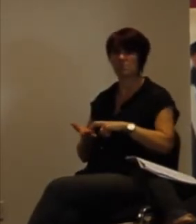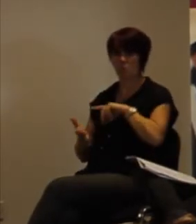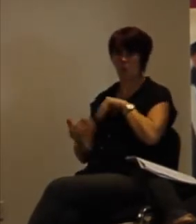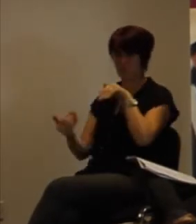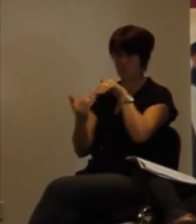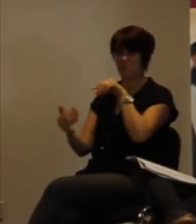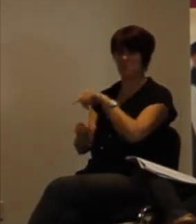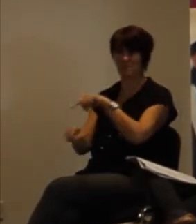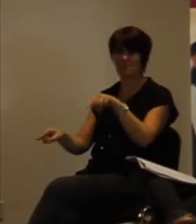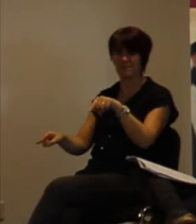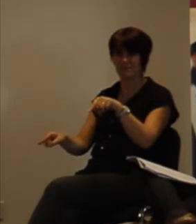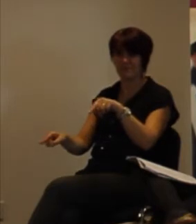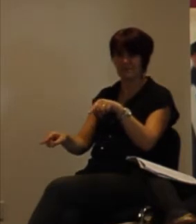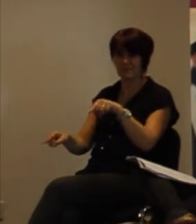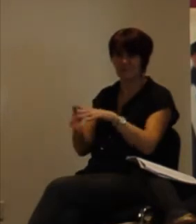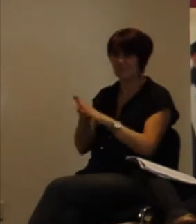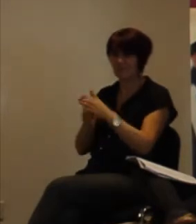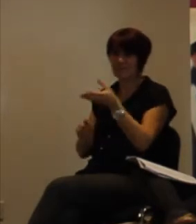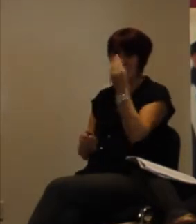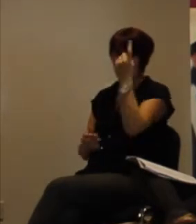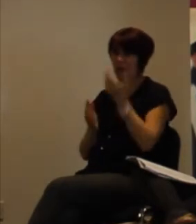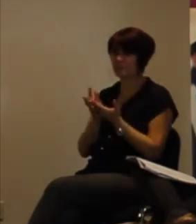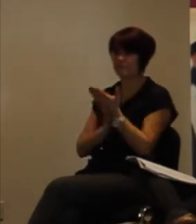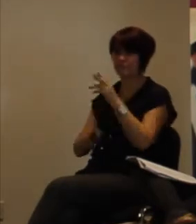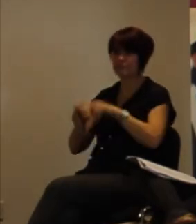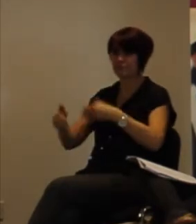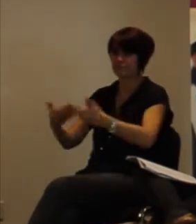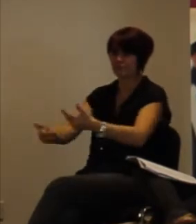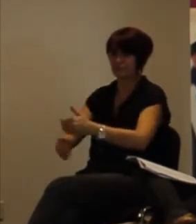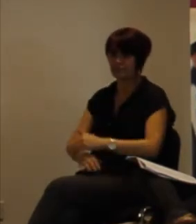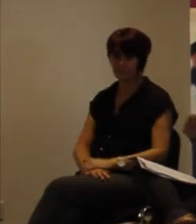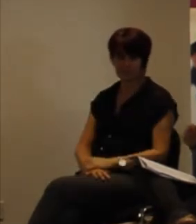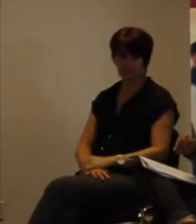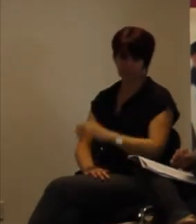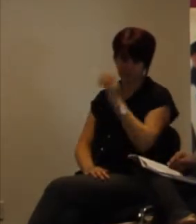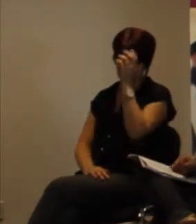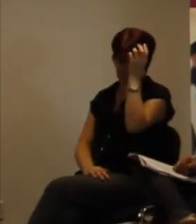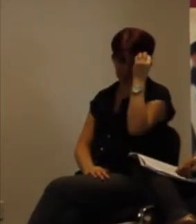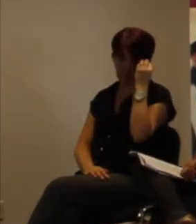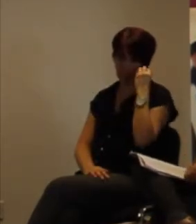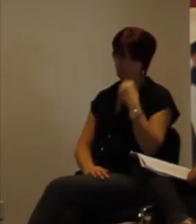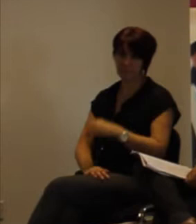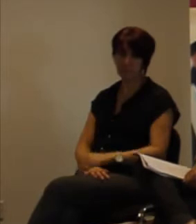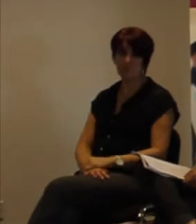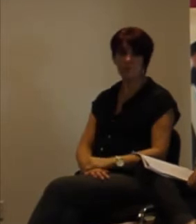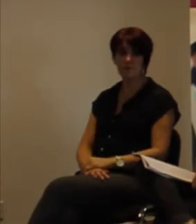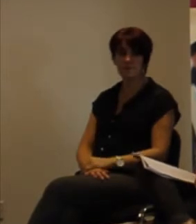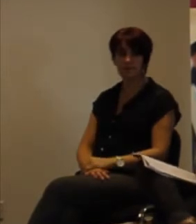to allow these learners the facility to engage in learning. And